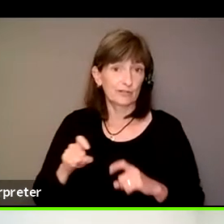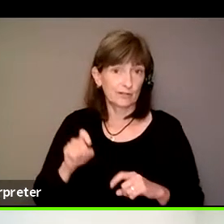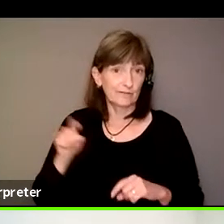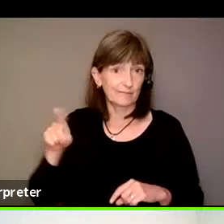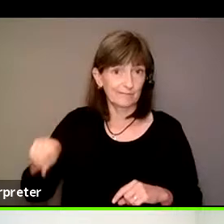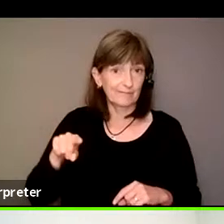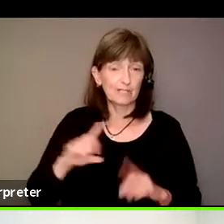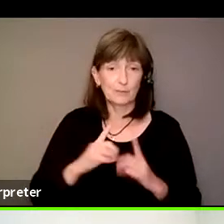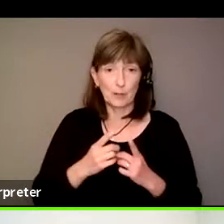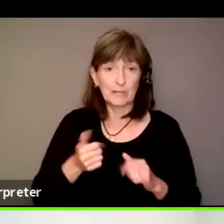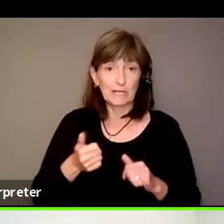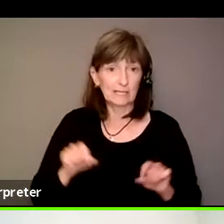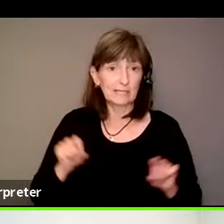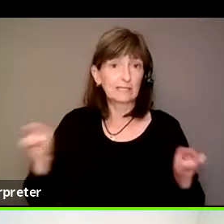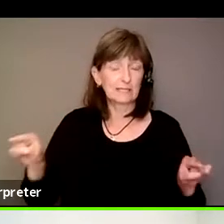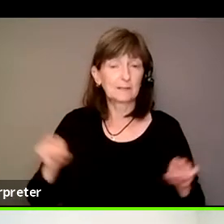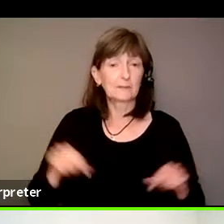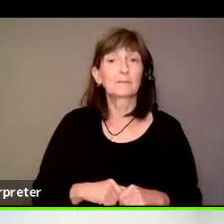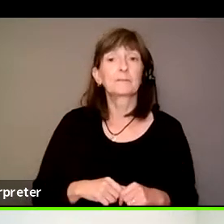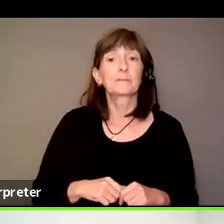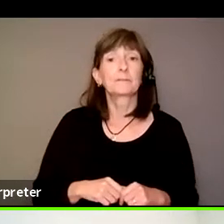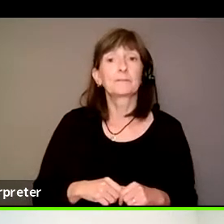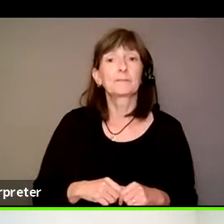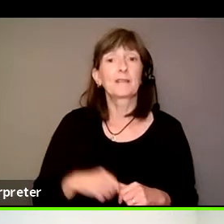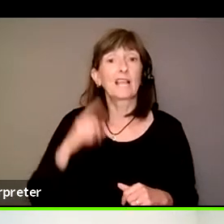well. And again, I think